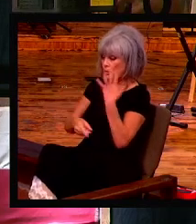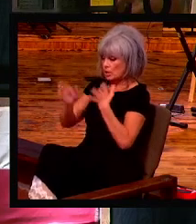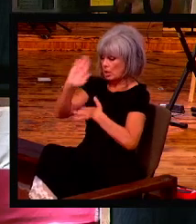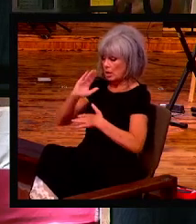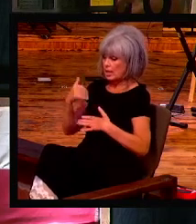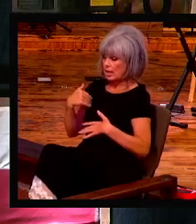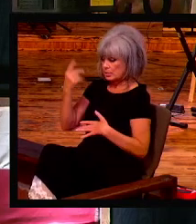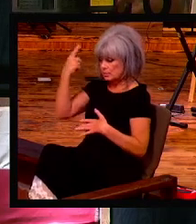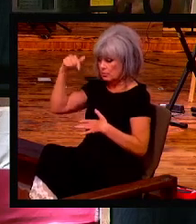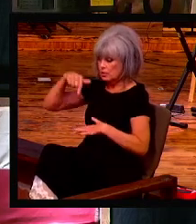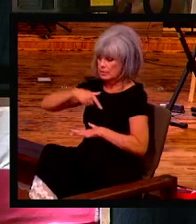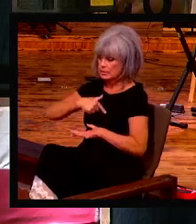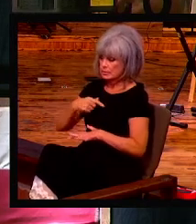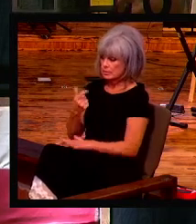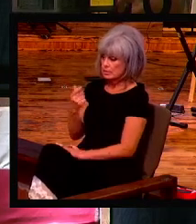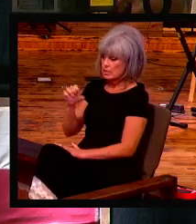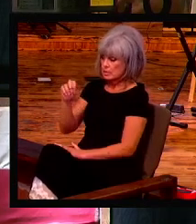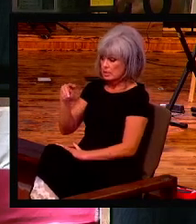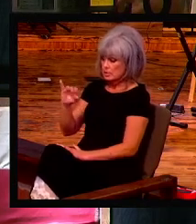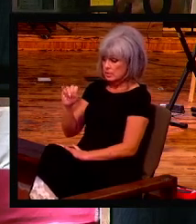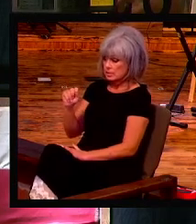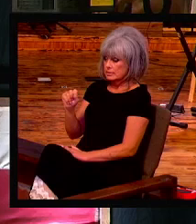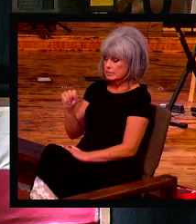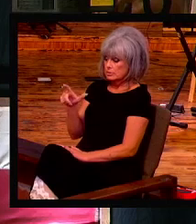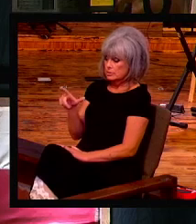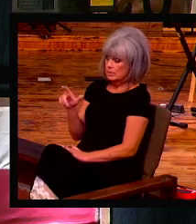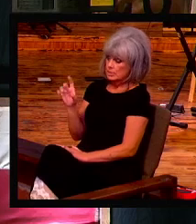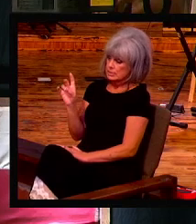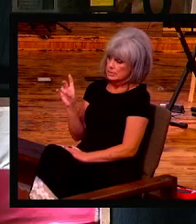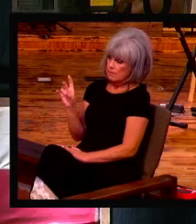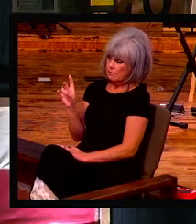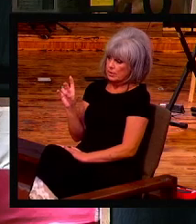chapter 37, verse 28.